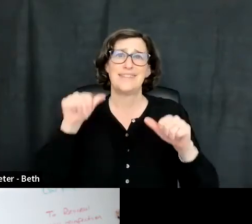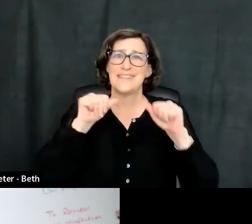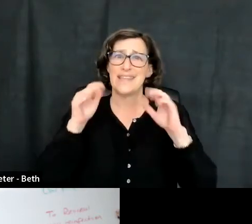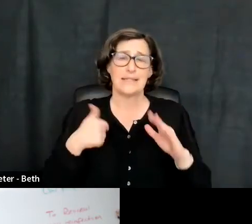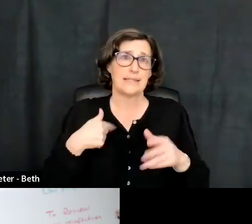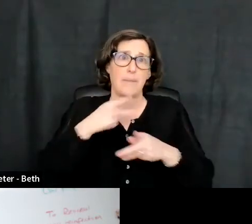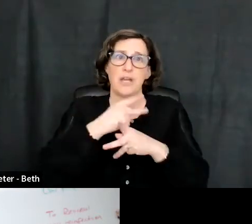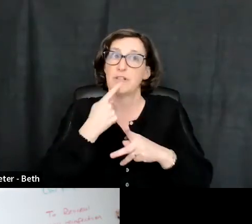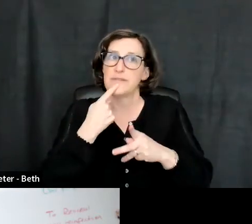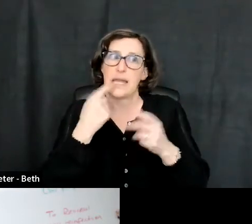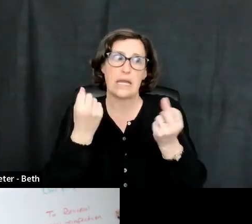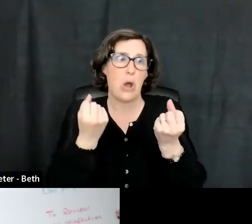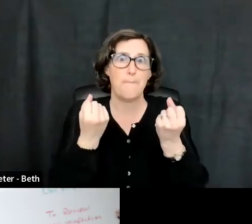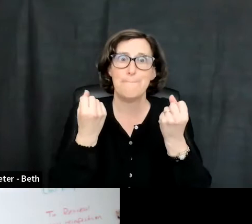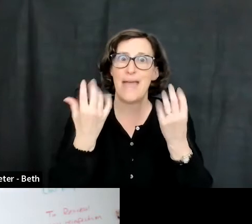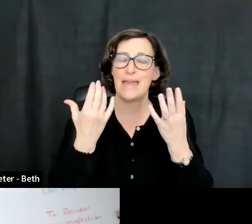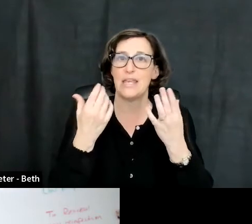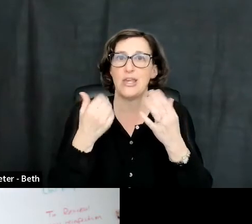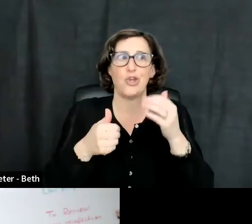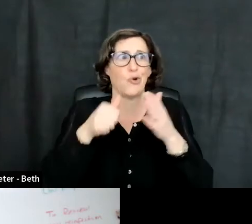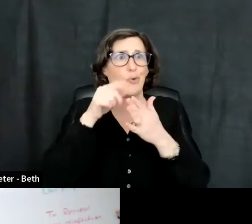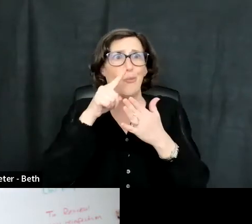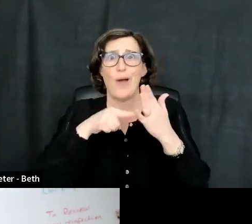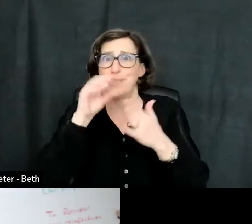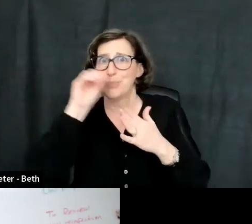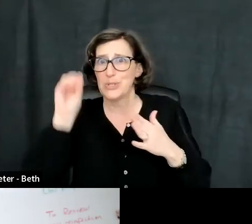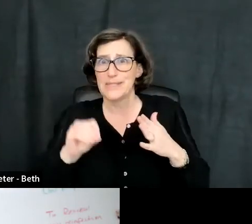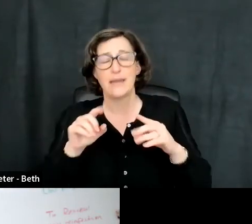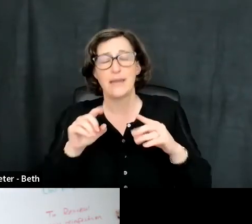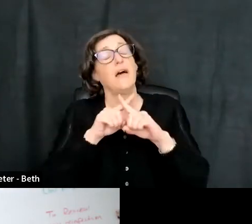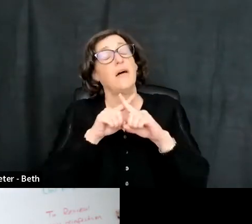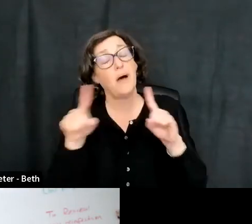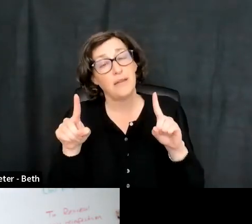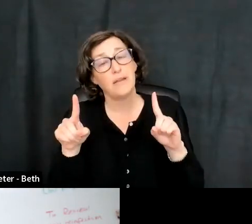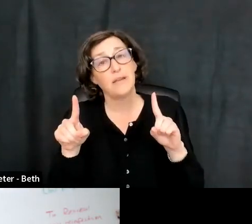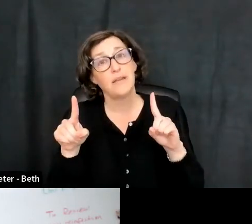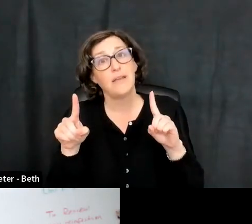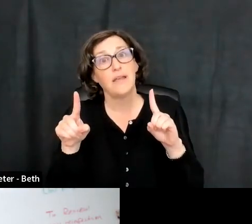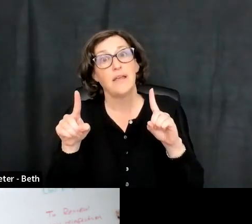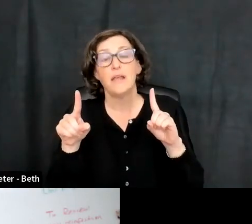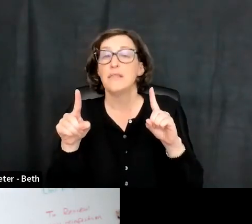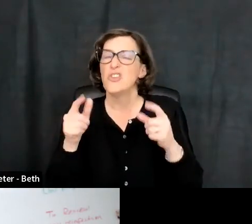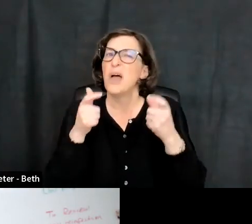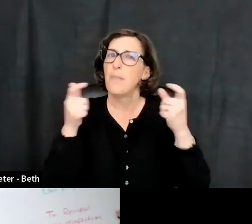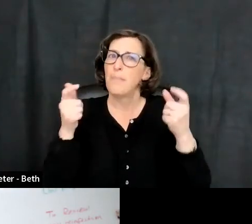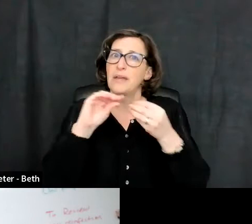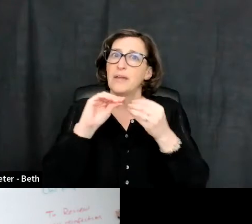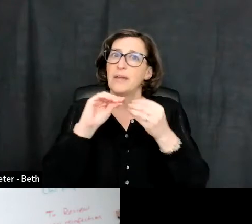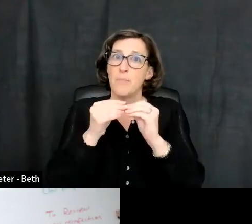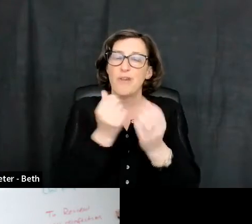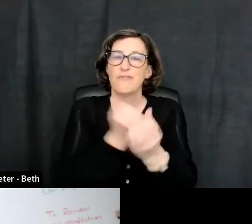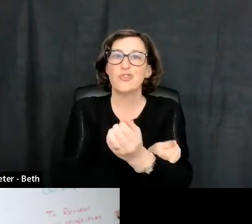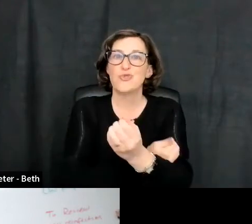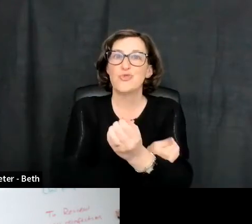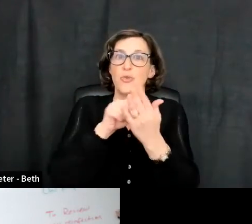how many or, you know, what percent, but there are a substantial number of drug researchers who have